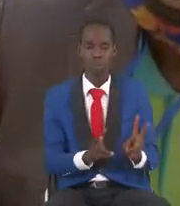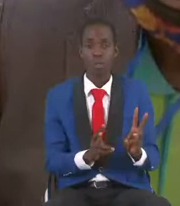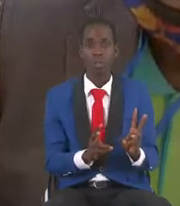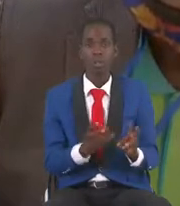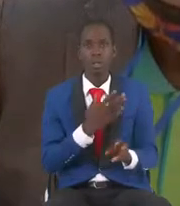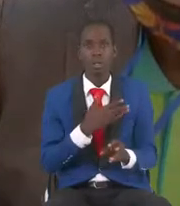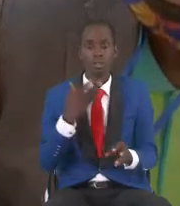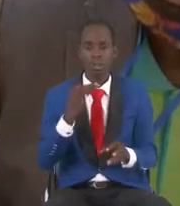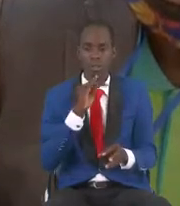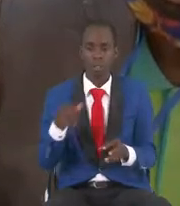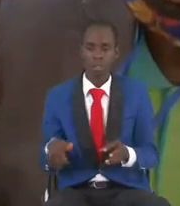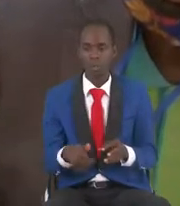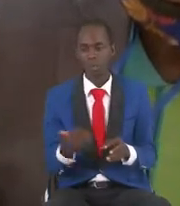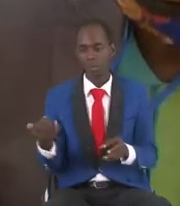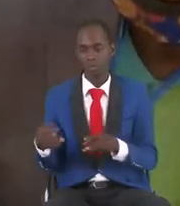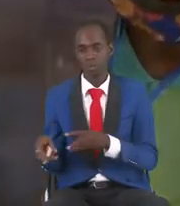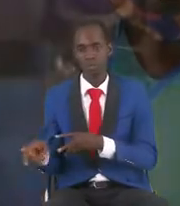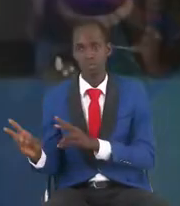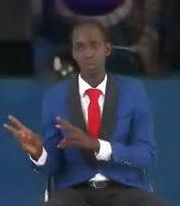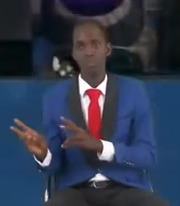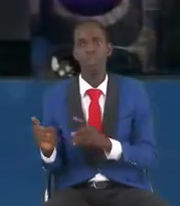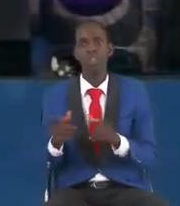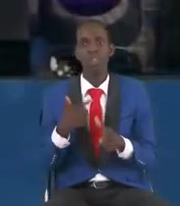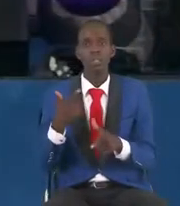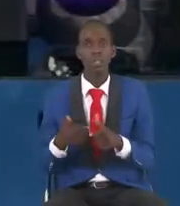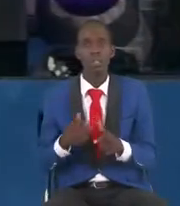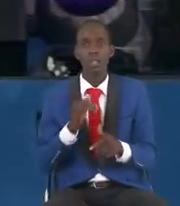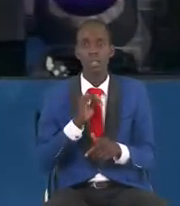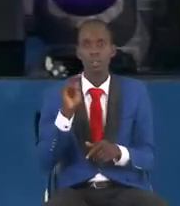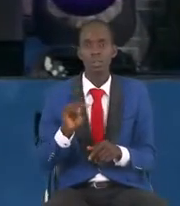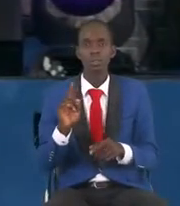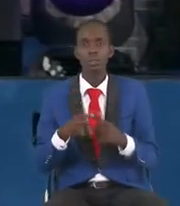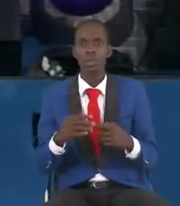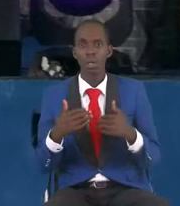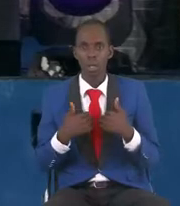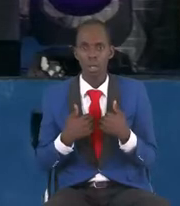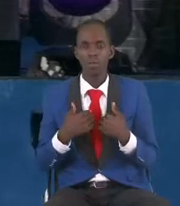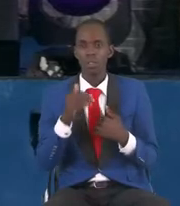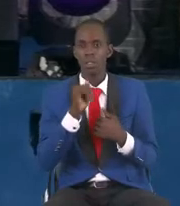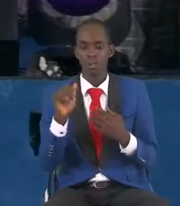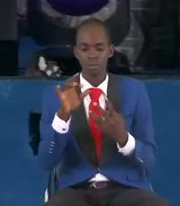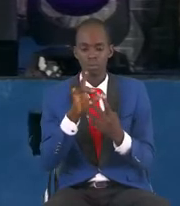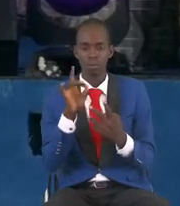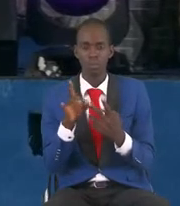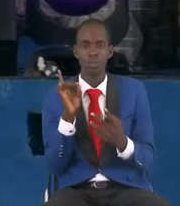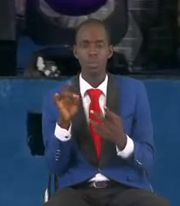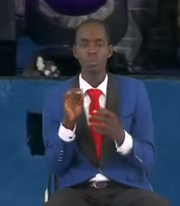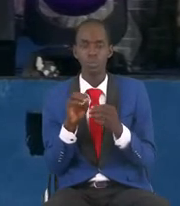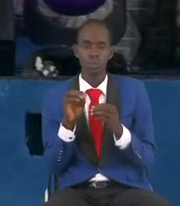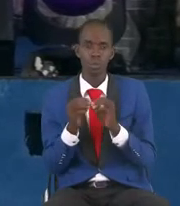another stream, then I need to have a choice. That leads me to point number